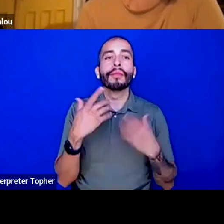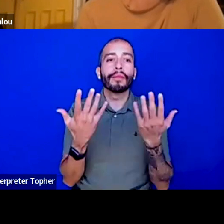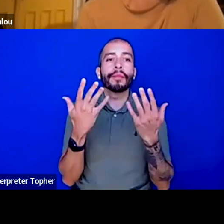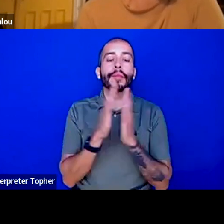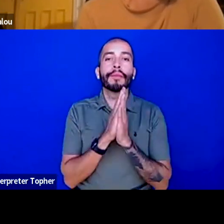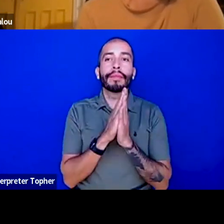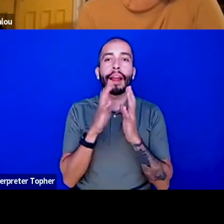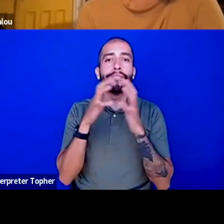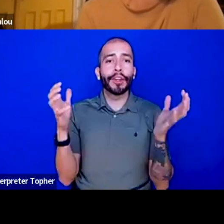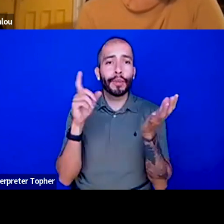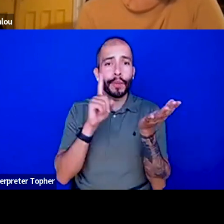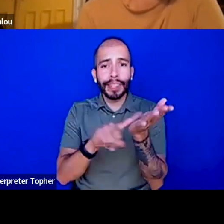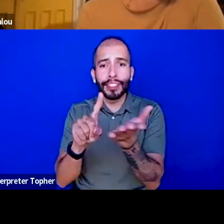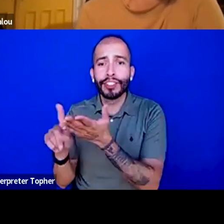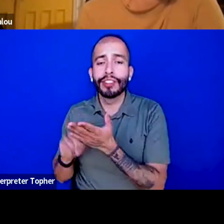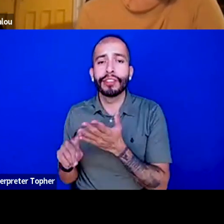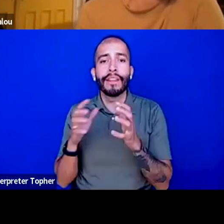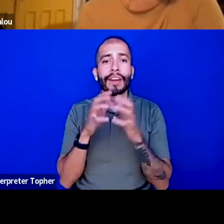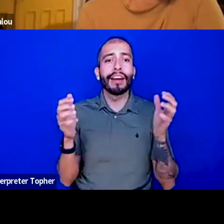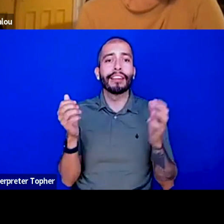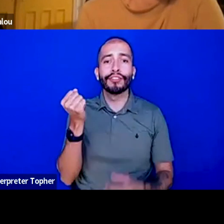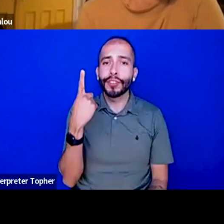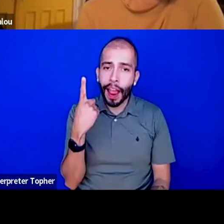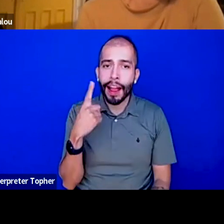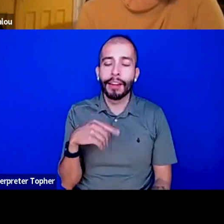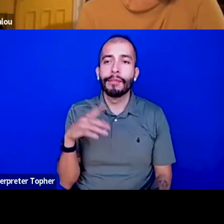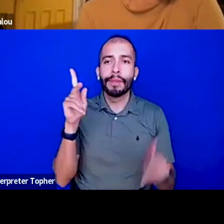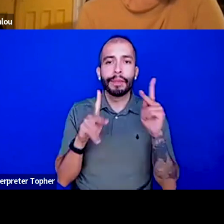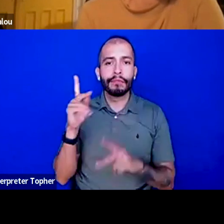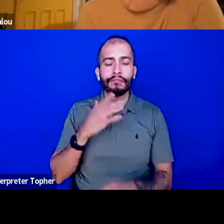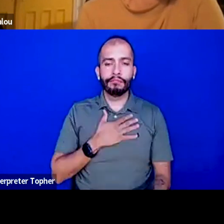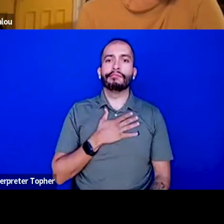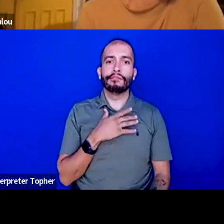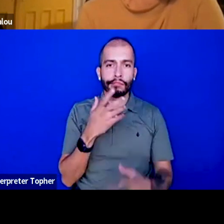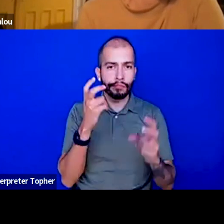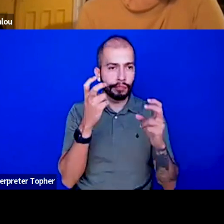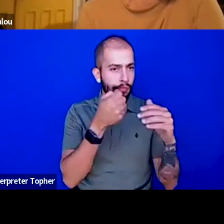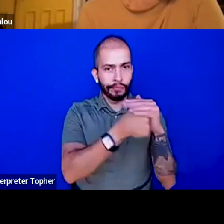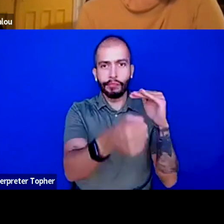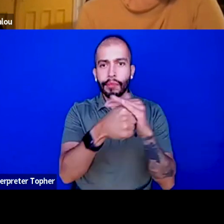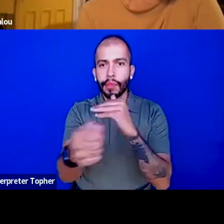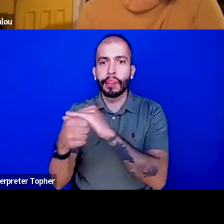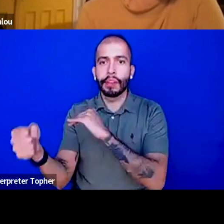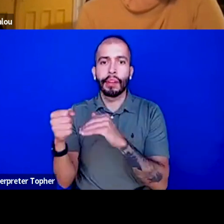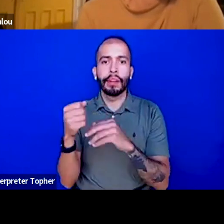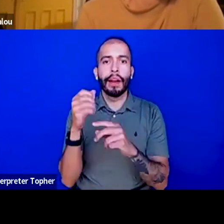that people were kind of moved into what was called a convict leasing program, right? And how that was